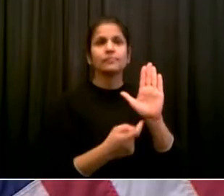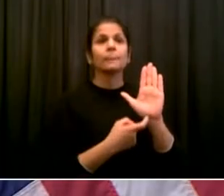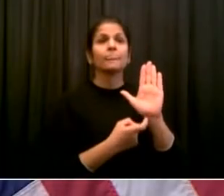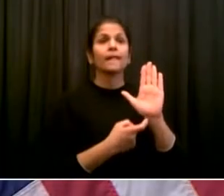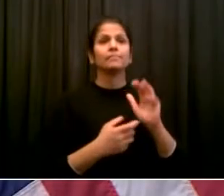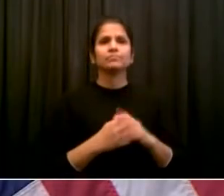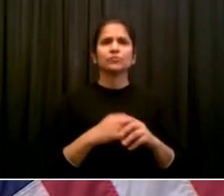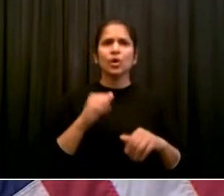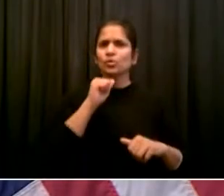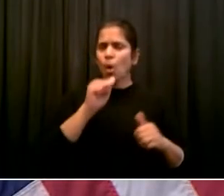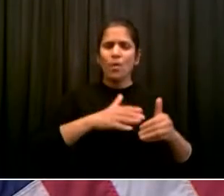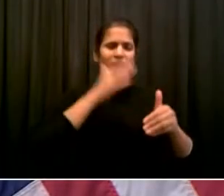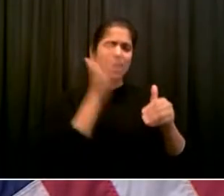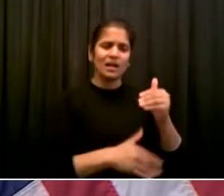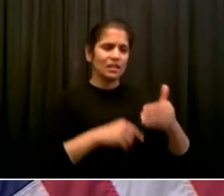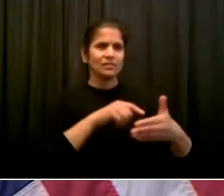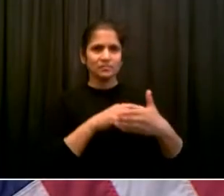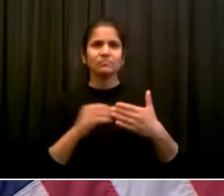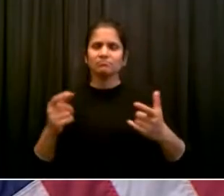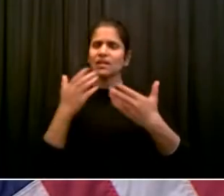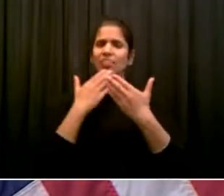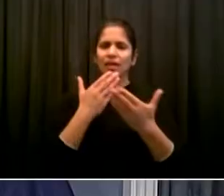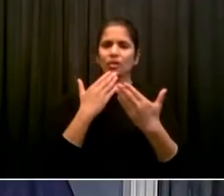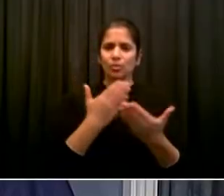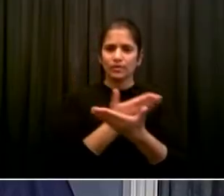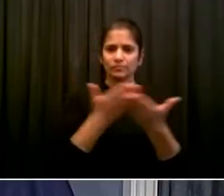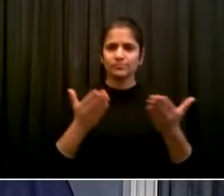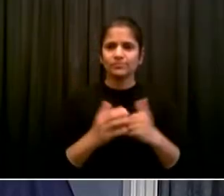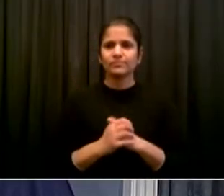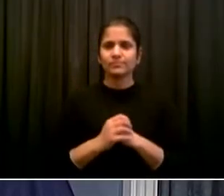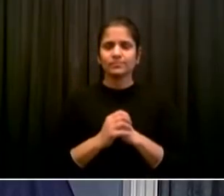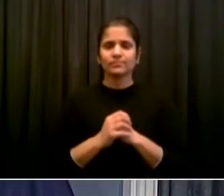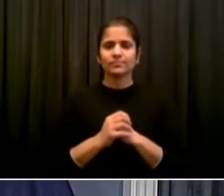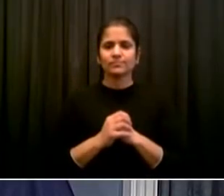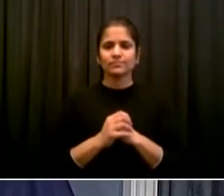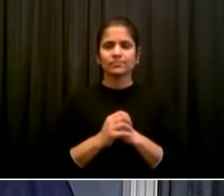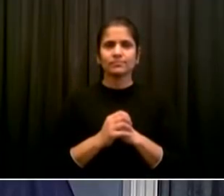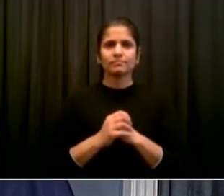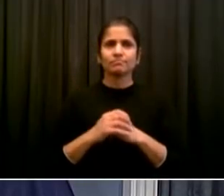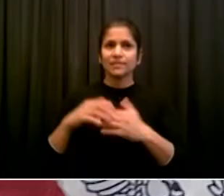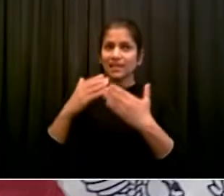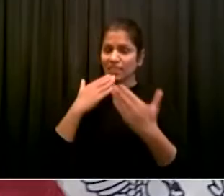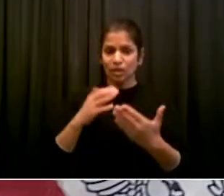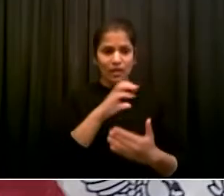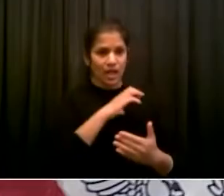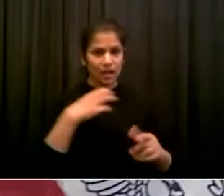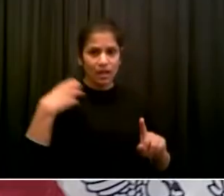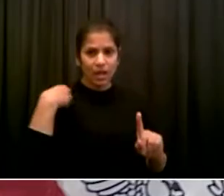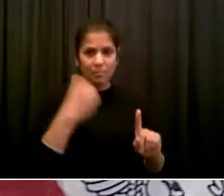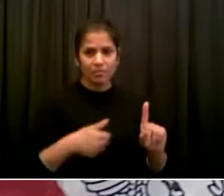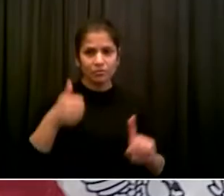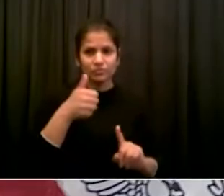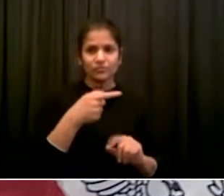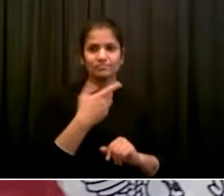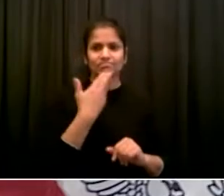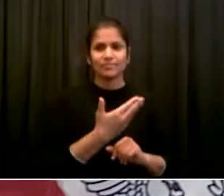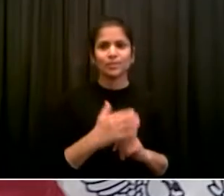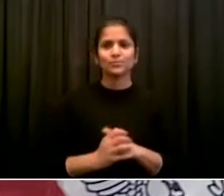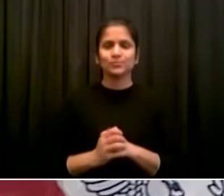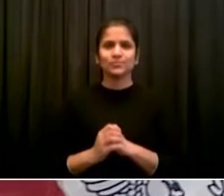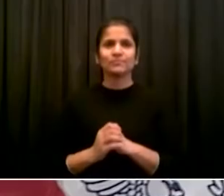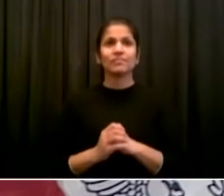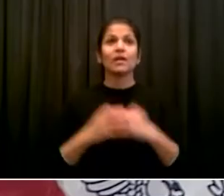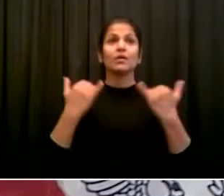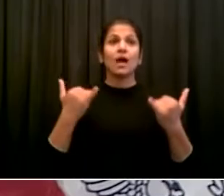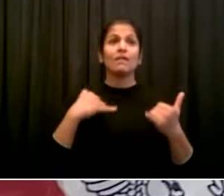you. So, Mr. Mayor, back to you. Thank you very much, Commissioner. And I want to just say to our 3 colleagues, we were